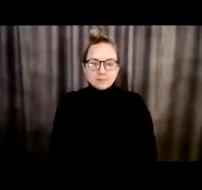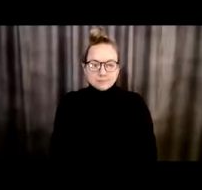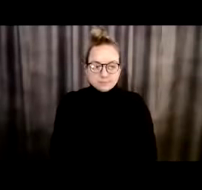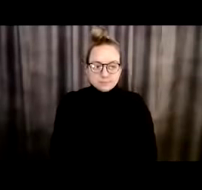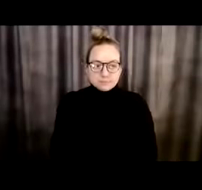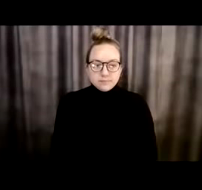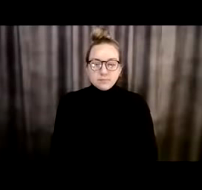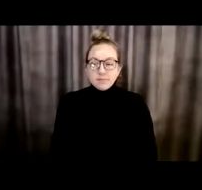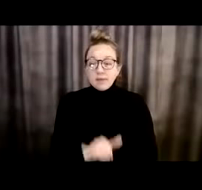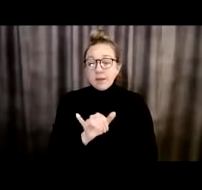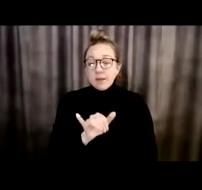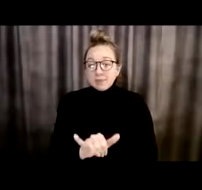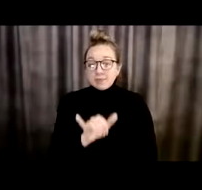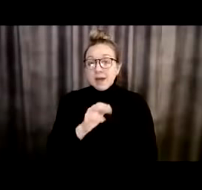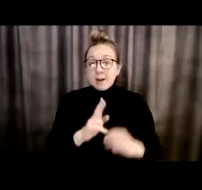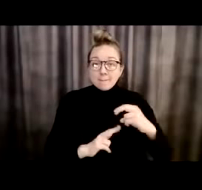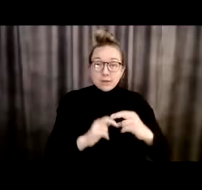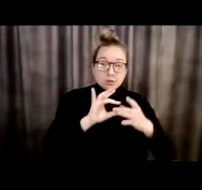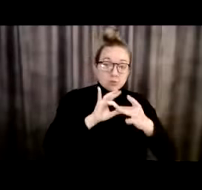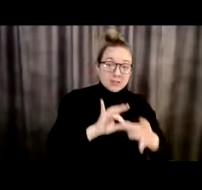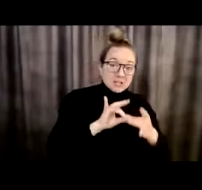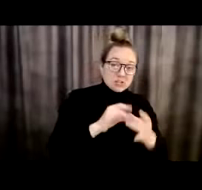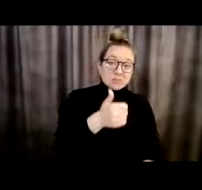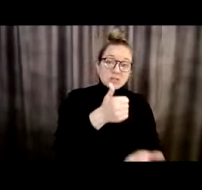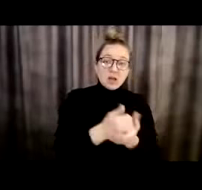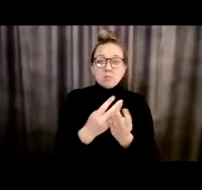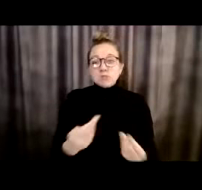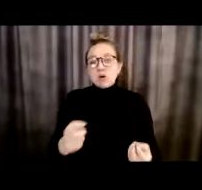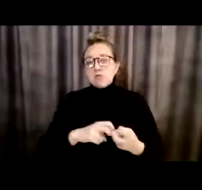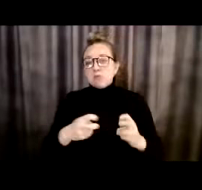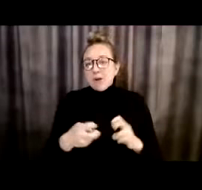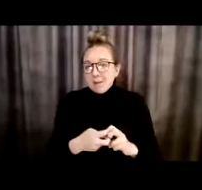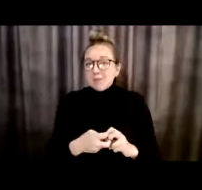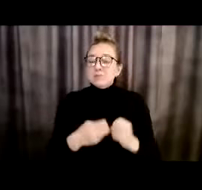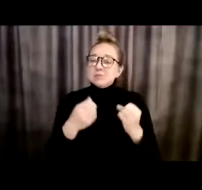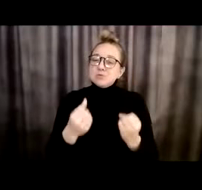solving, relationship building, all these other skills that come about through the process of play.